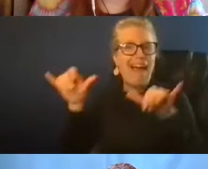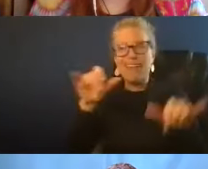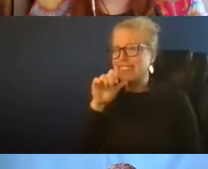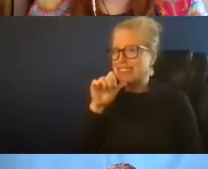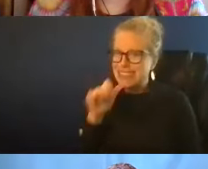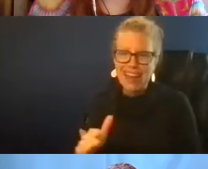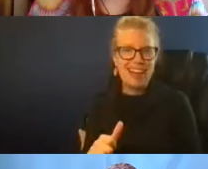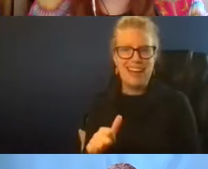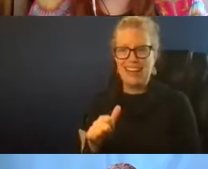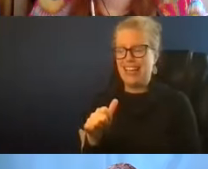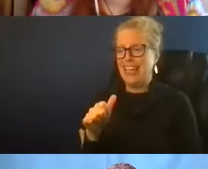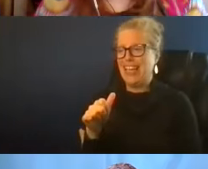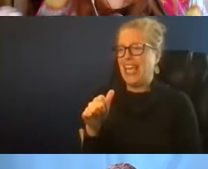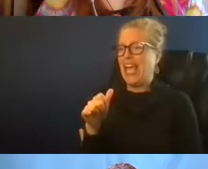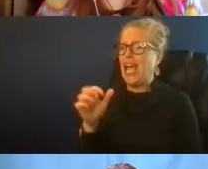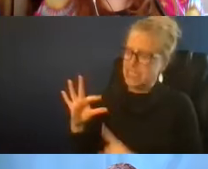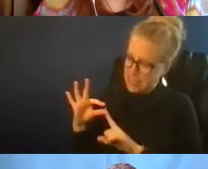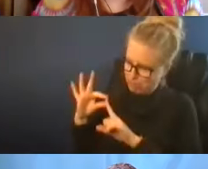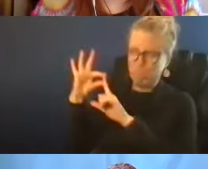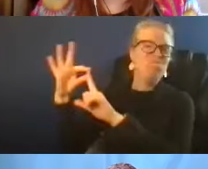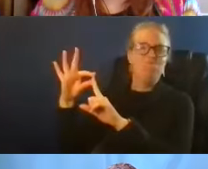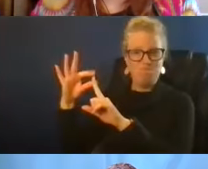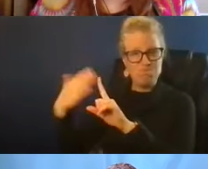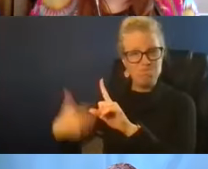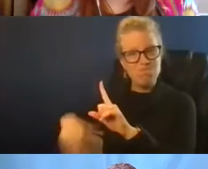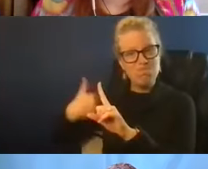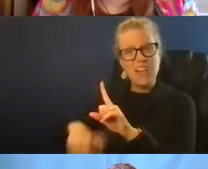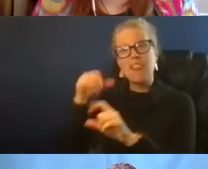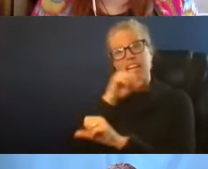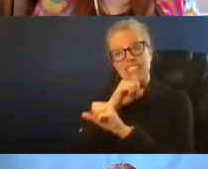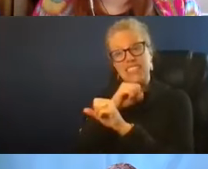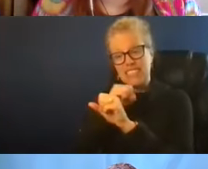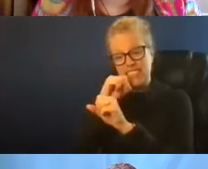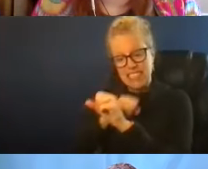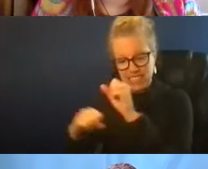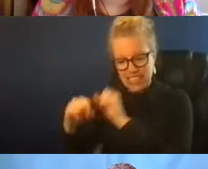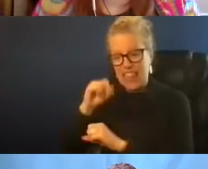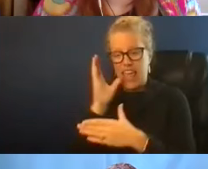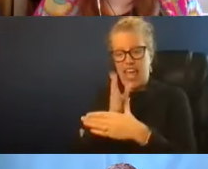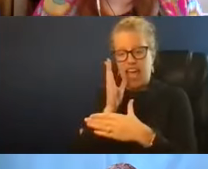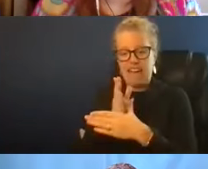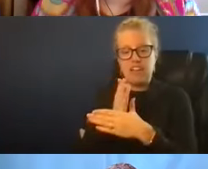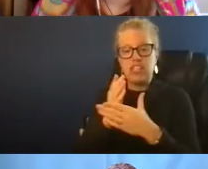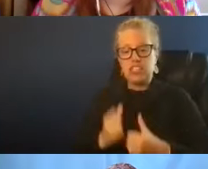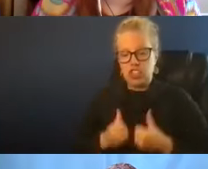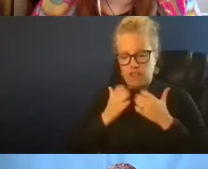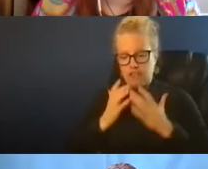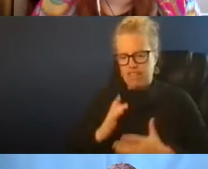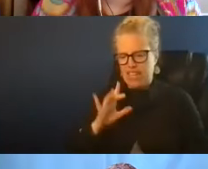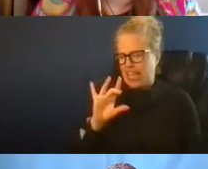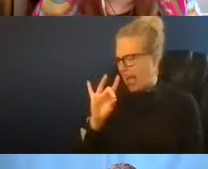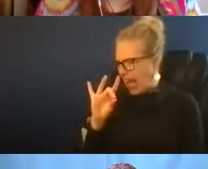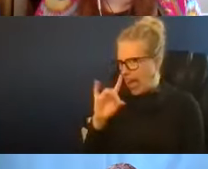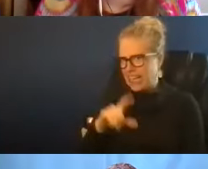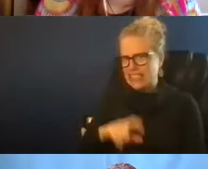just wildly uncommon. The statistic is that it takes the average victim survivor like 8